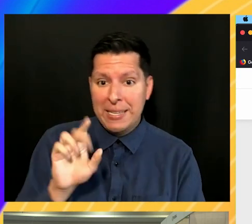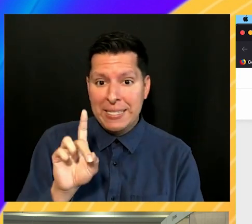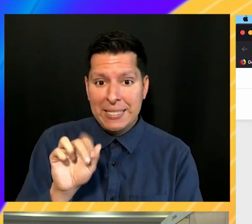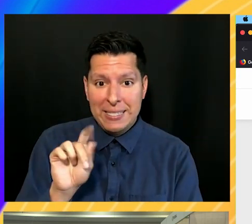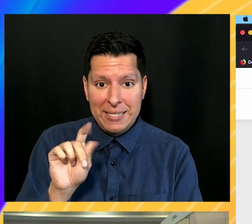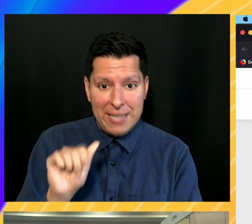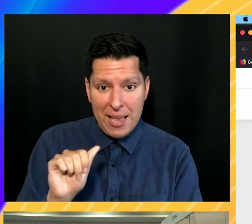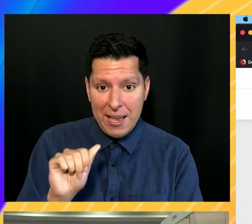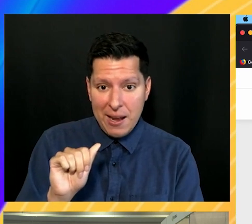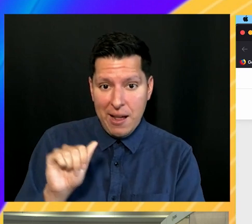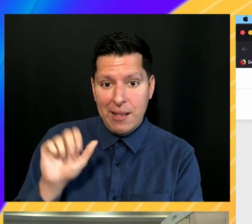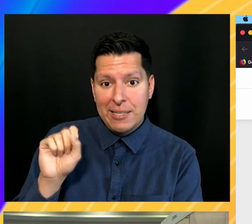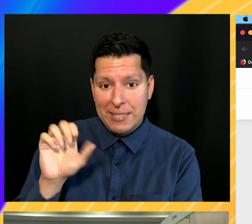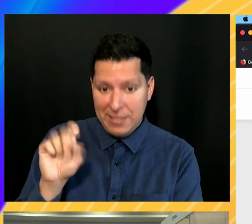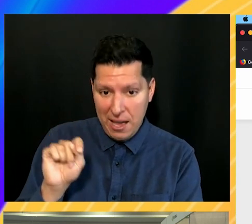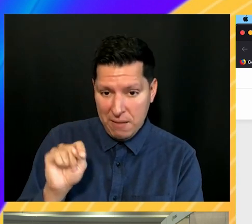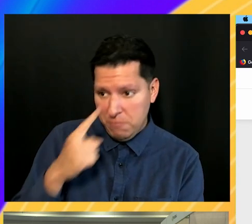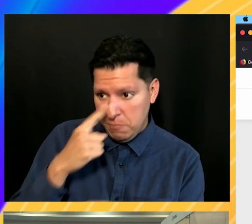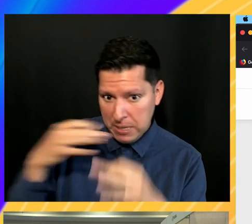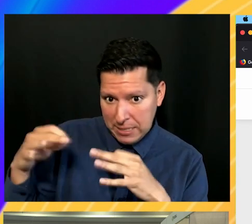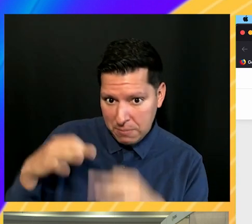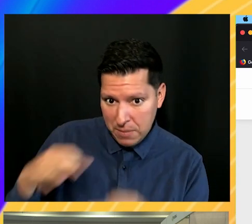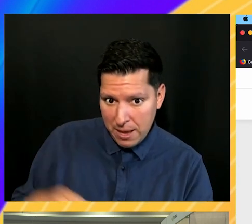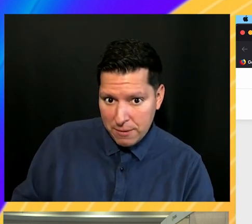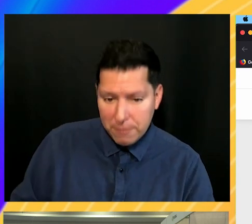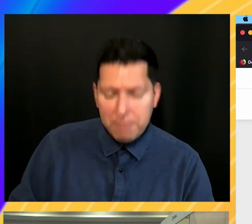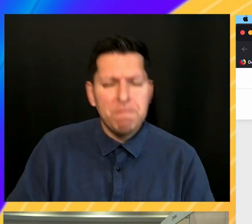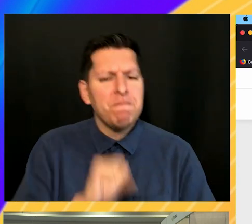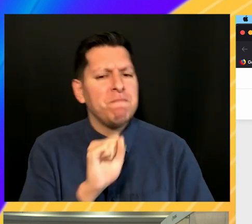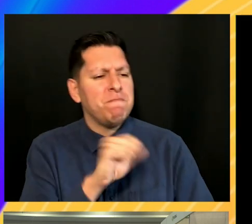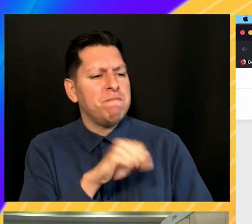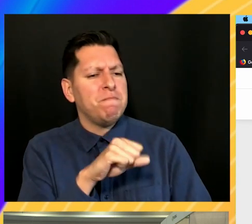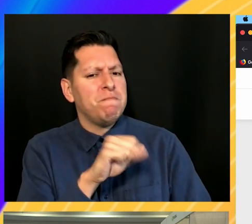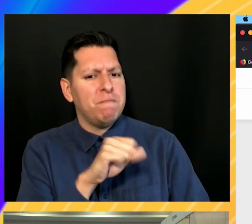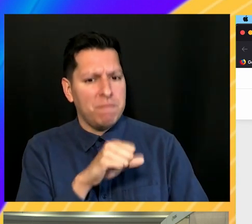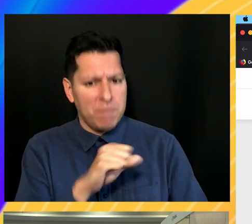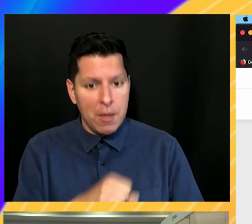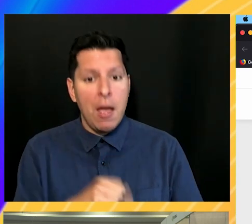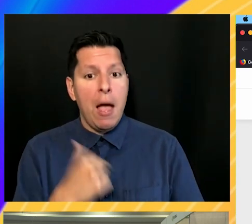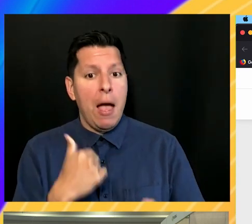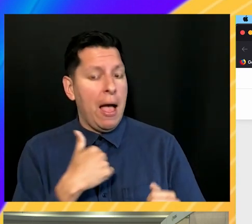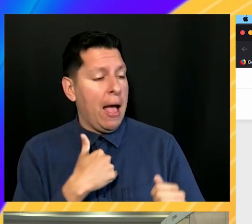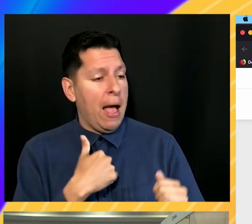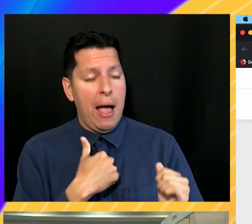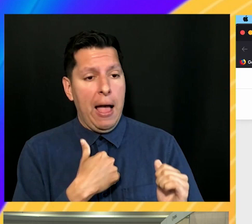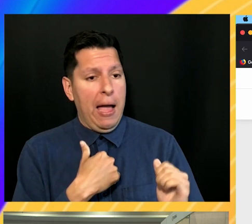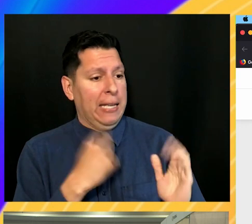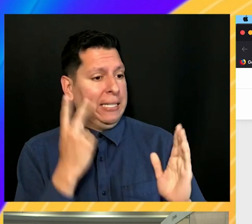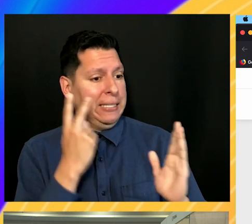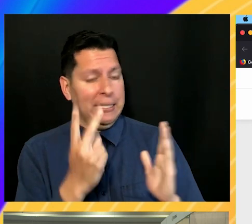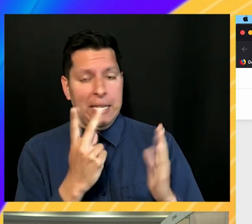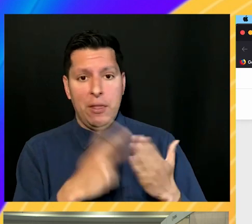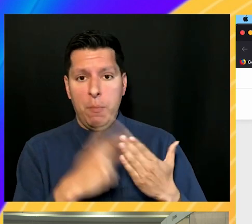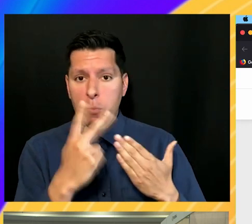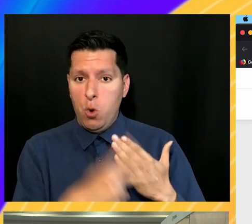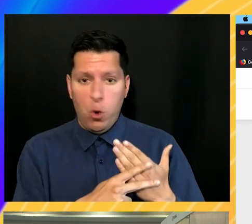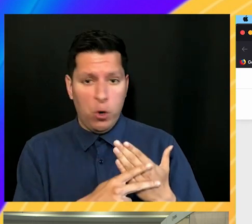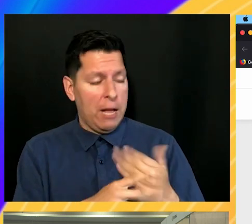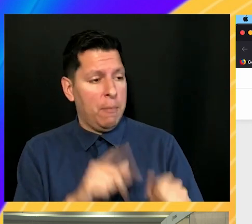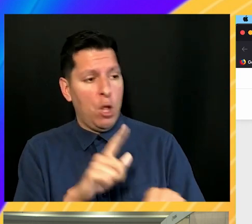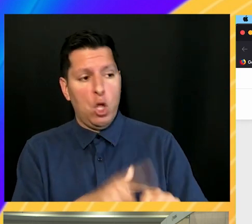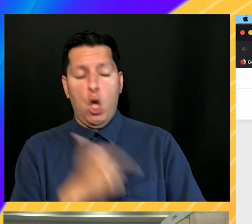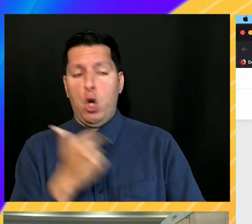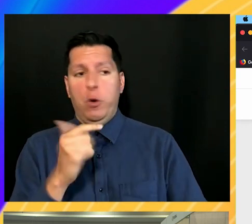of our our flagship open data sets. I think it's been on the program for longer than I've been with the